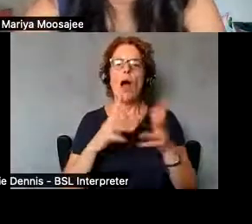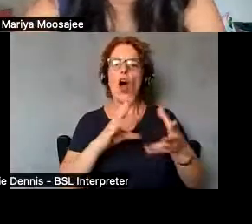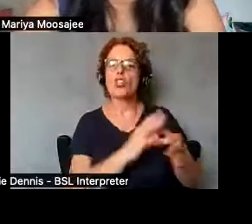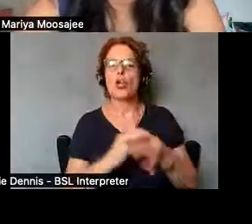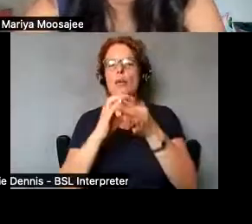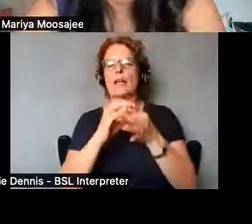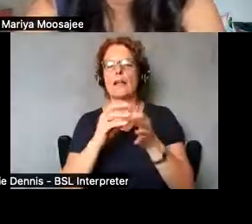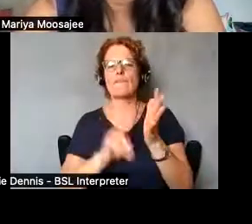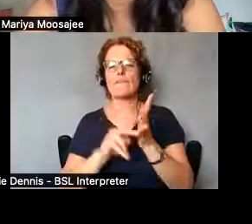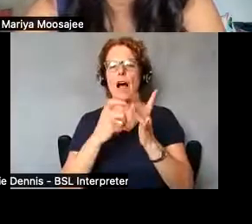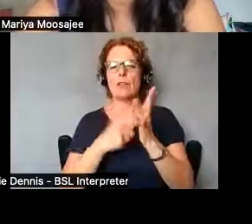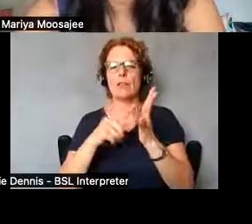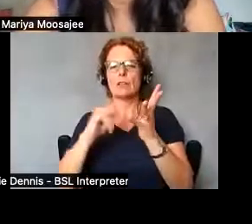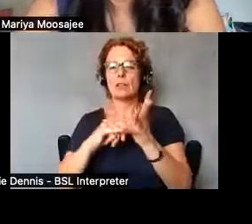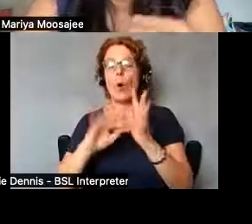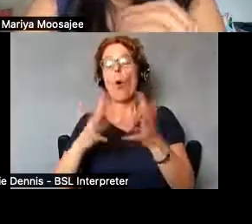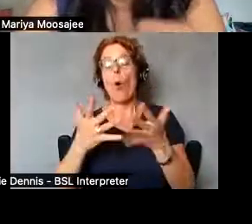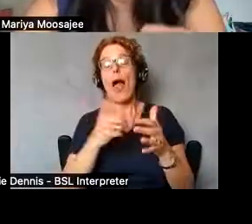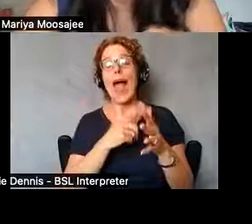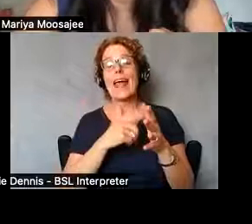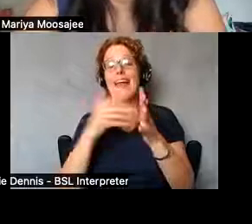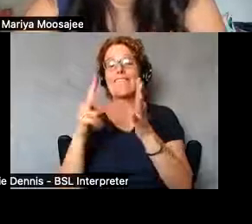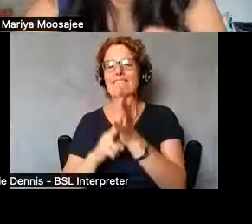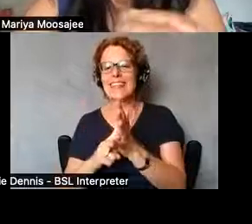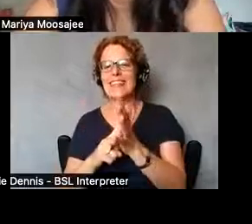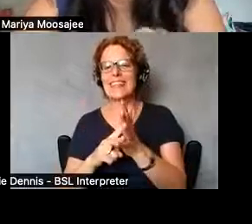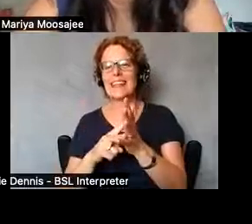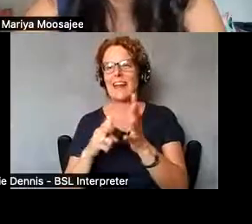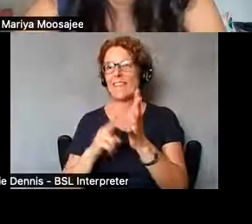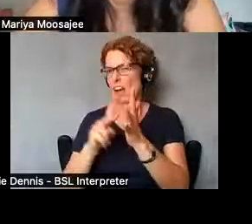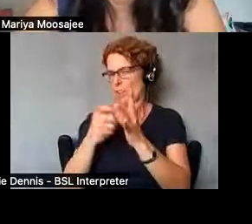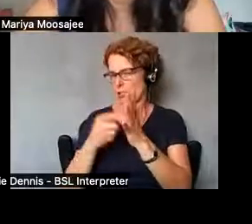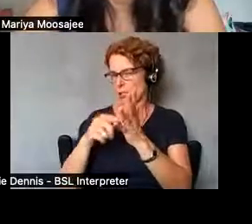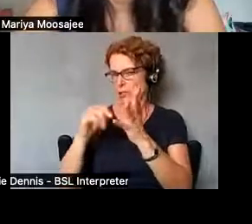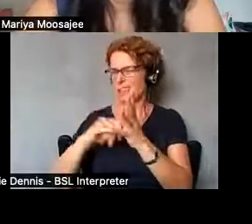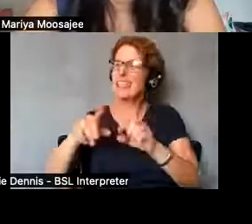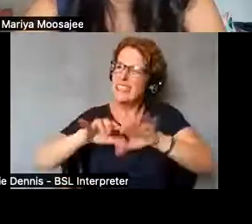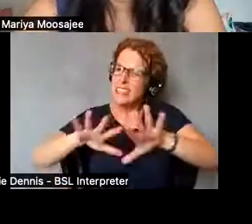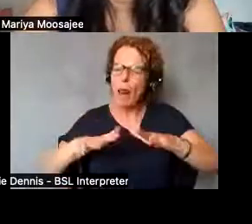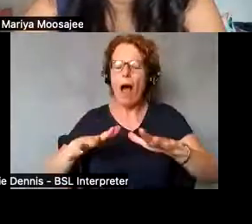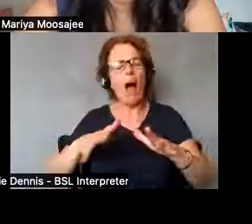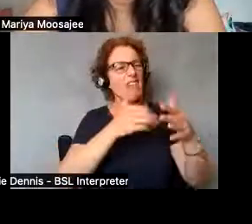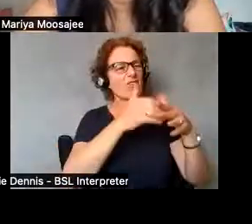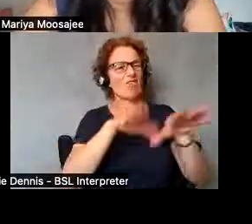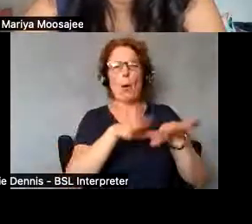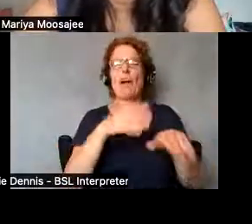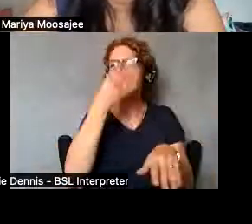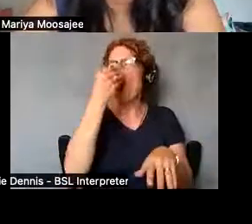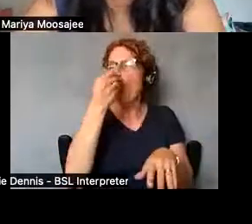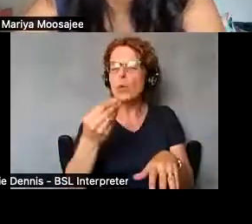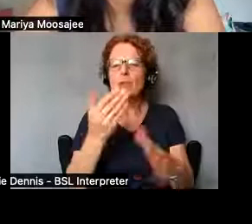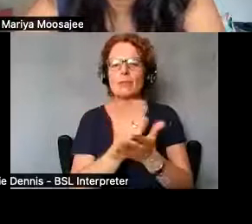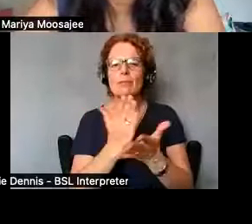we call it the AAV virus. The AAV virus is like the common cold. It's it's kind